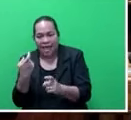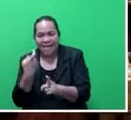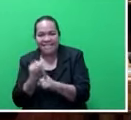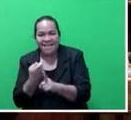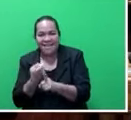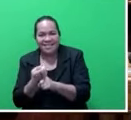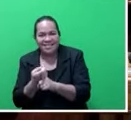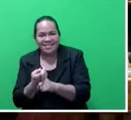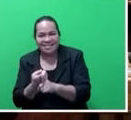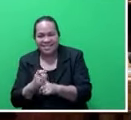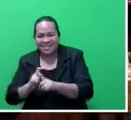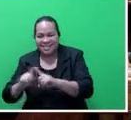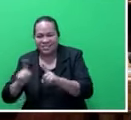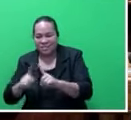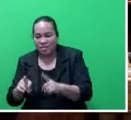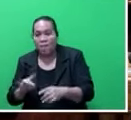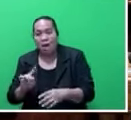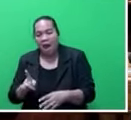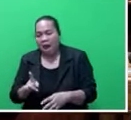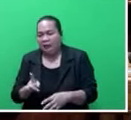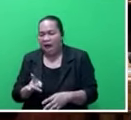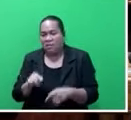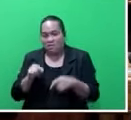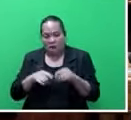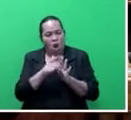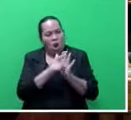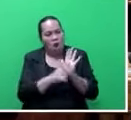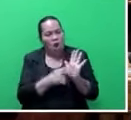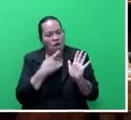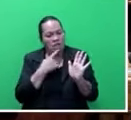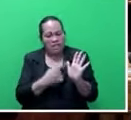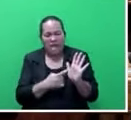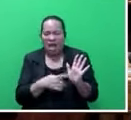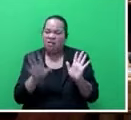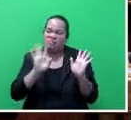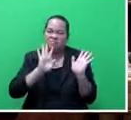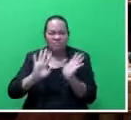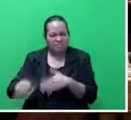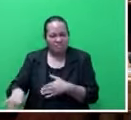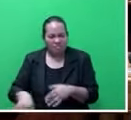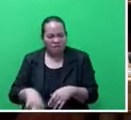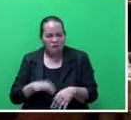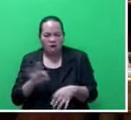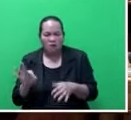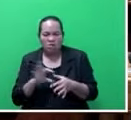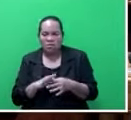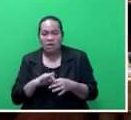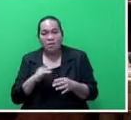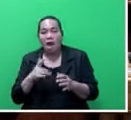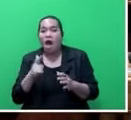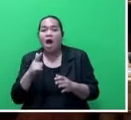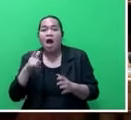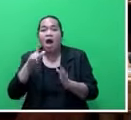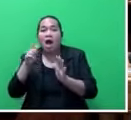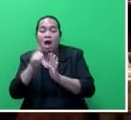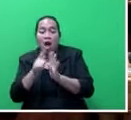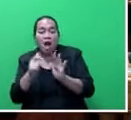law is allowing the government, never mind that it's limited to government, allows them just to be given by a notice, and they'll